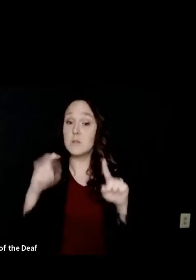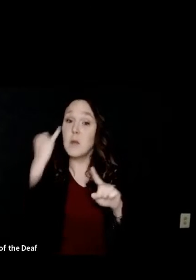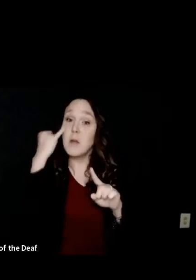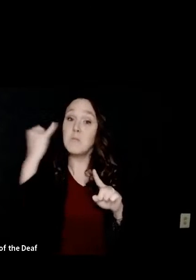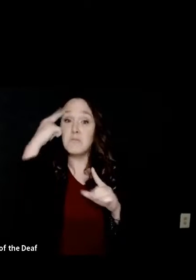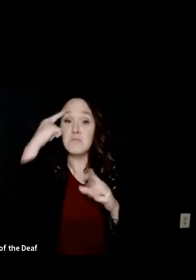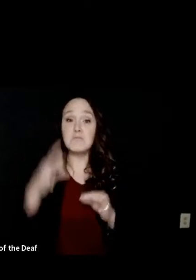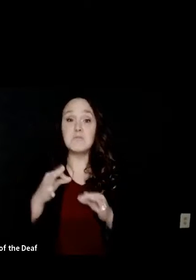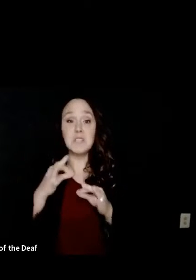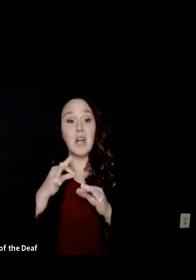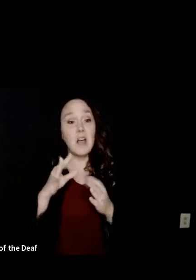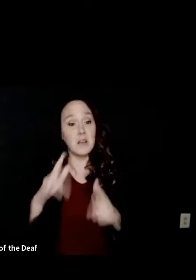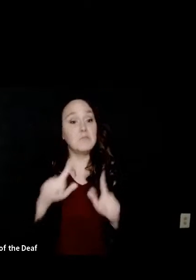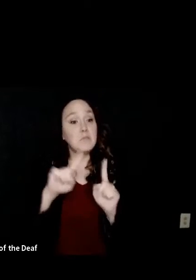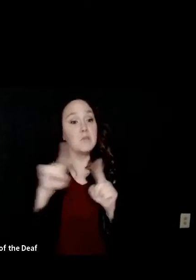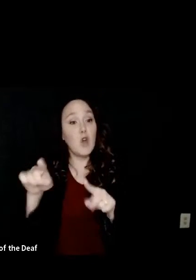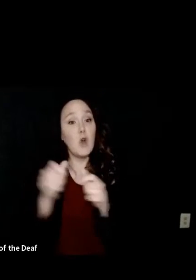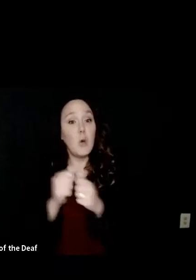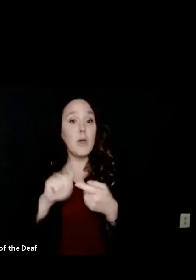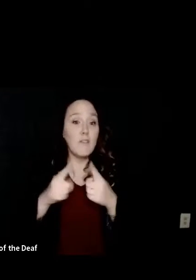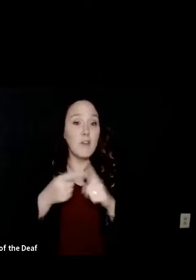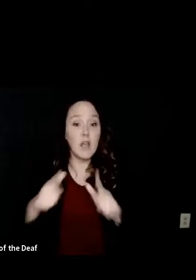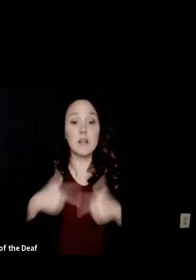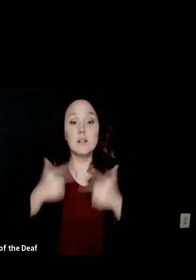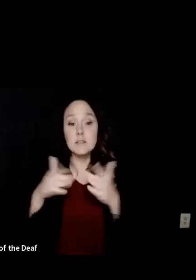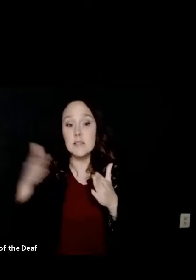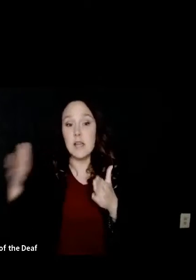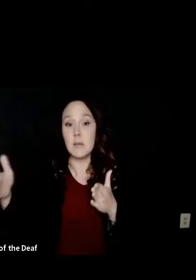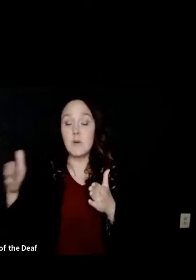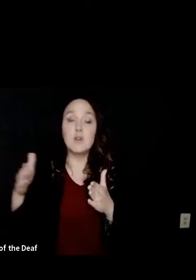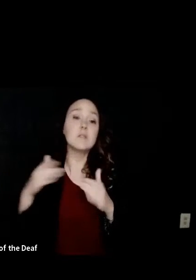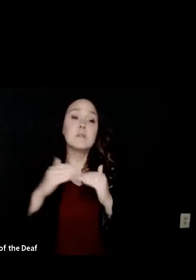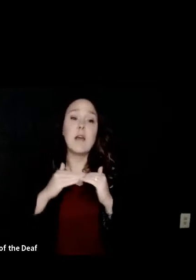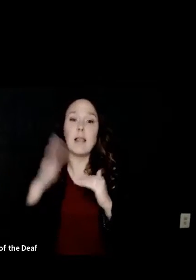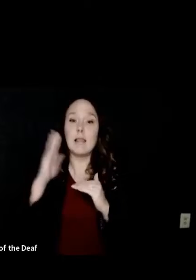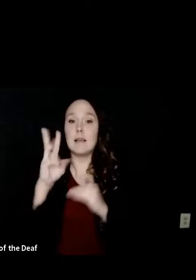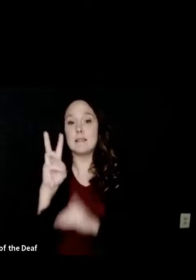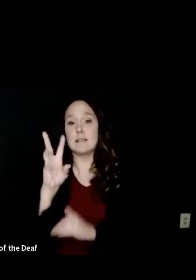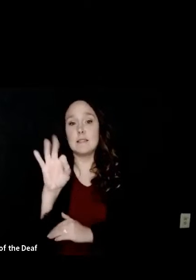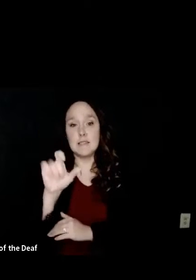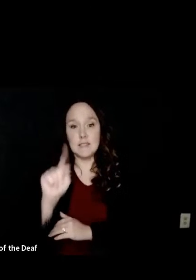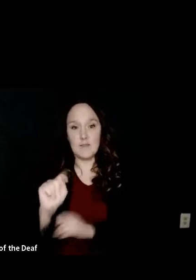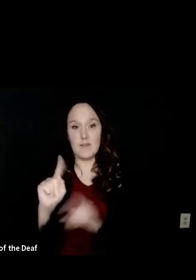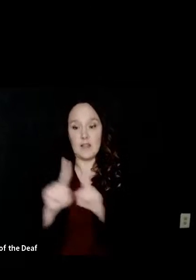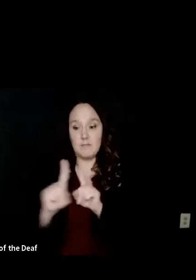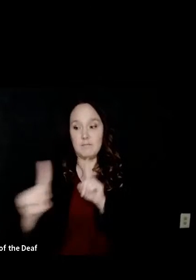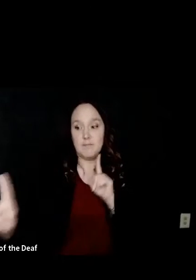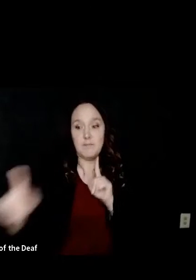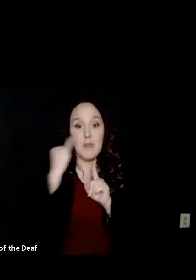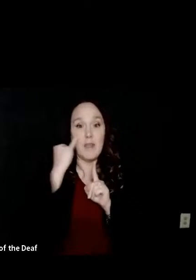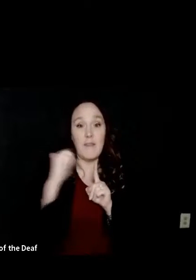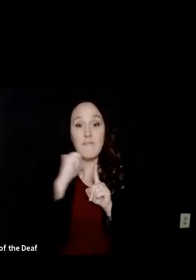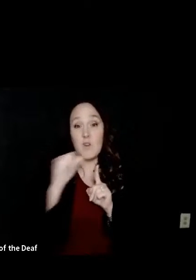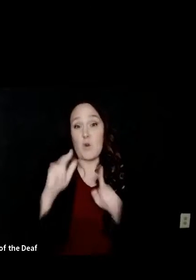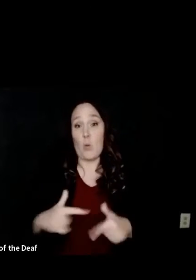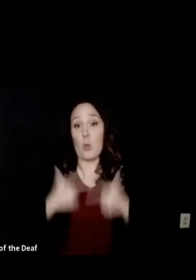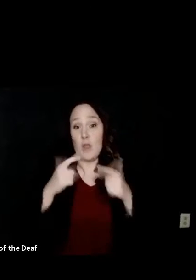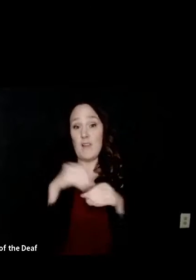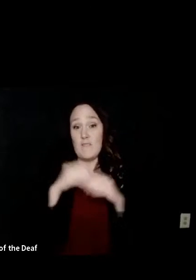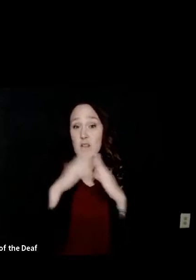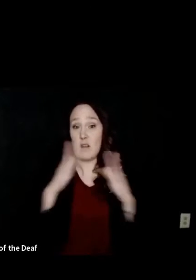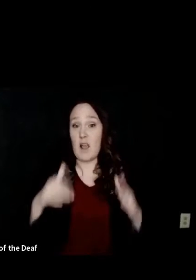your neighbors, please make sure you're keeping at least 6 feet of distance from anyone that does not live in your household with